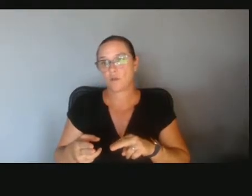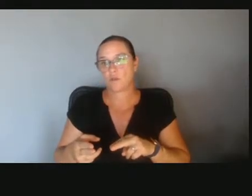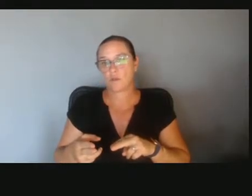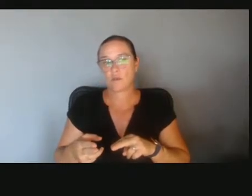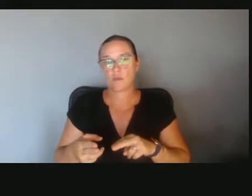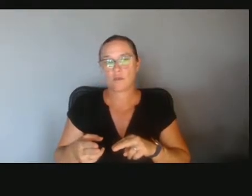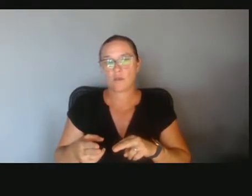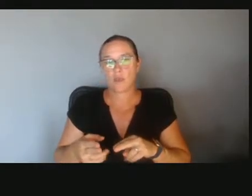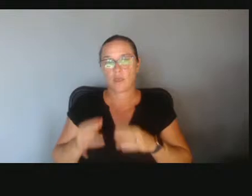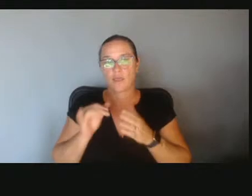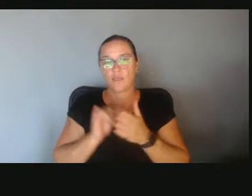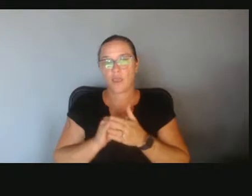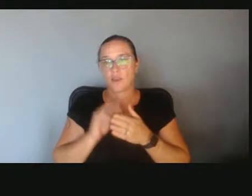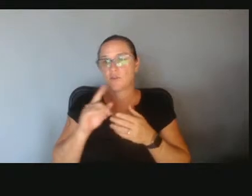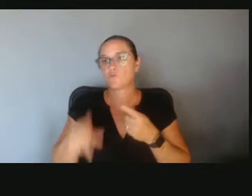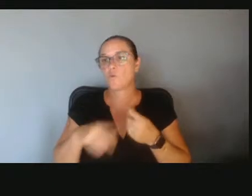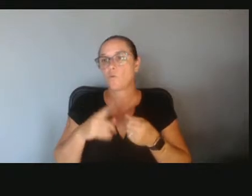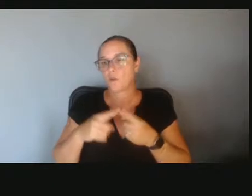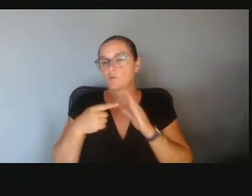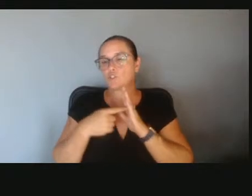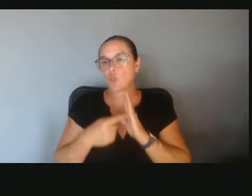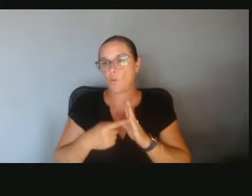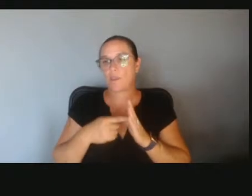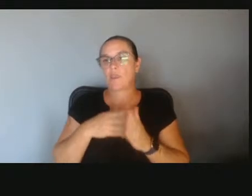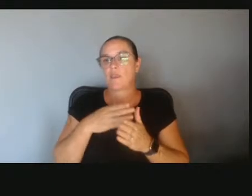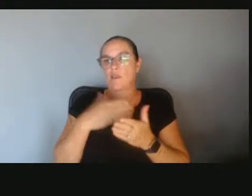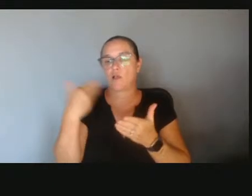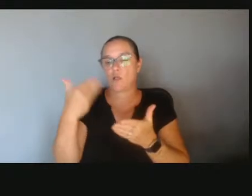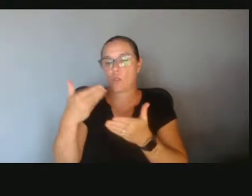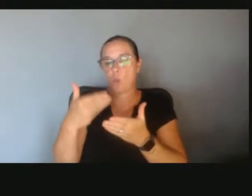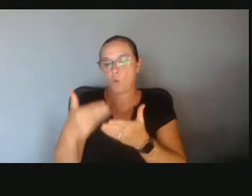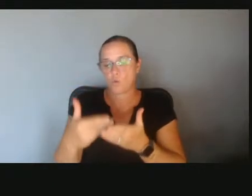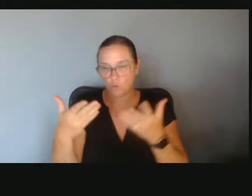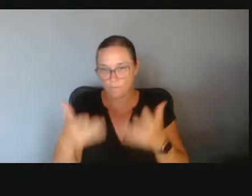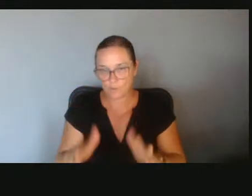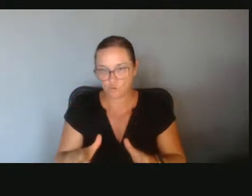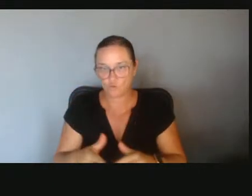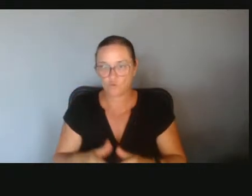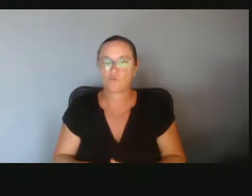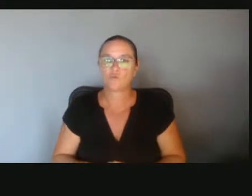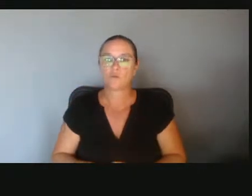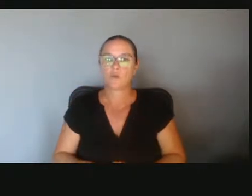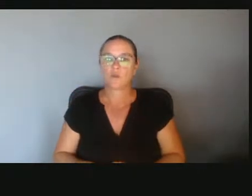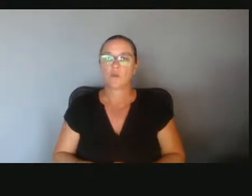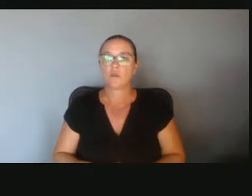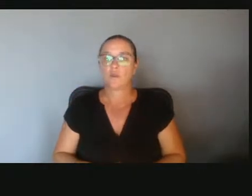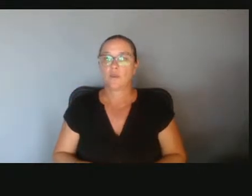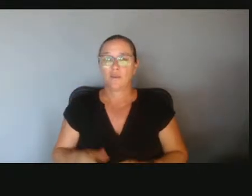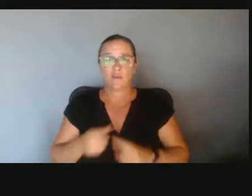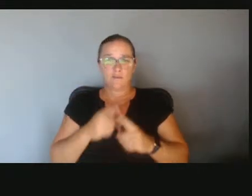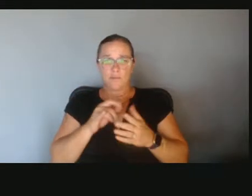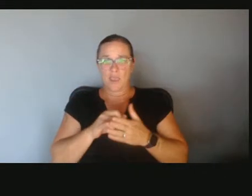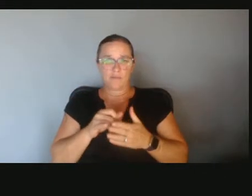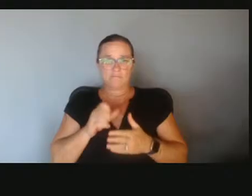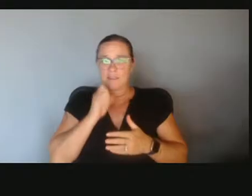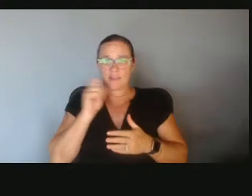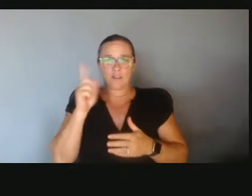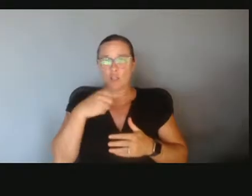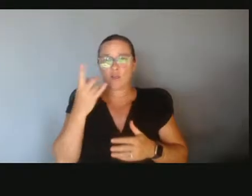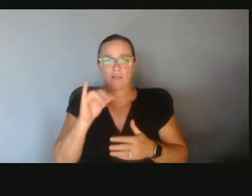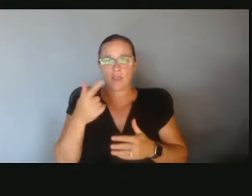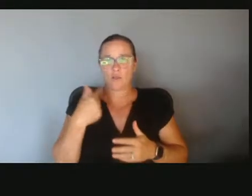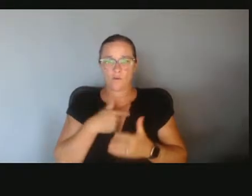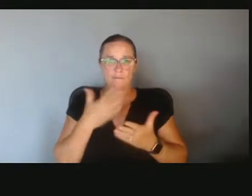Pu'u'o, the sign of decline there. So from that point of view, it doesn't look like we're ending